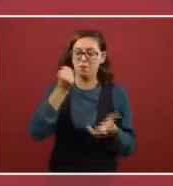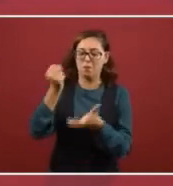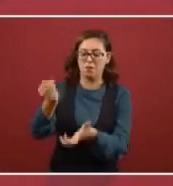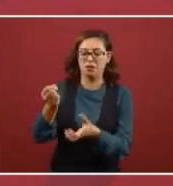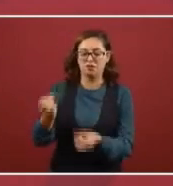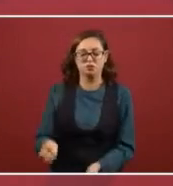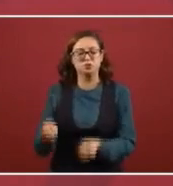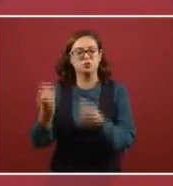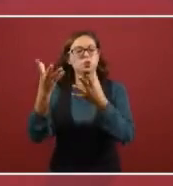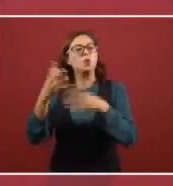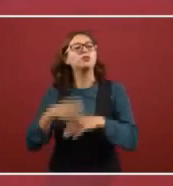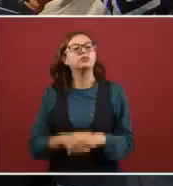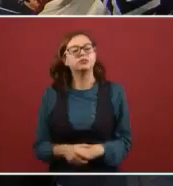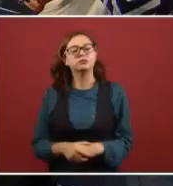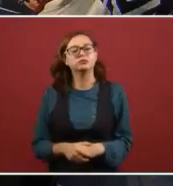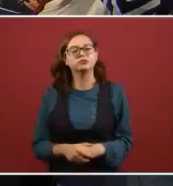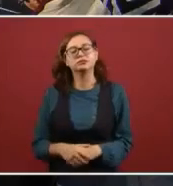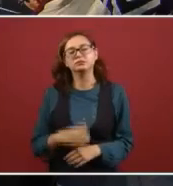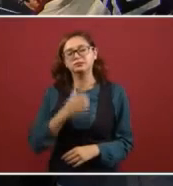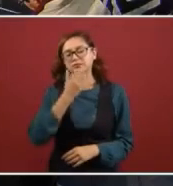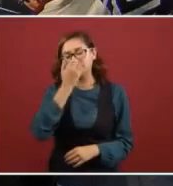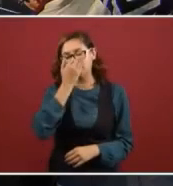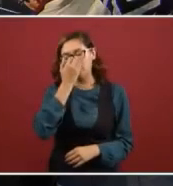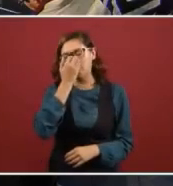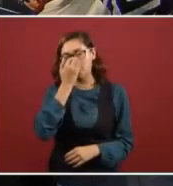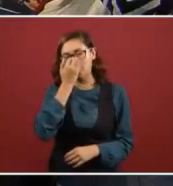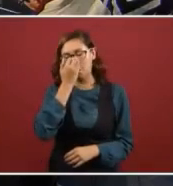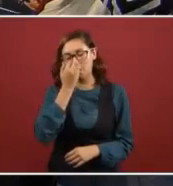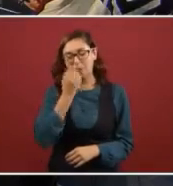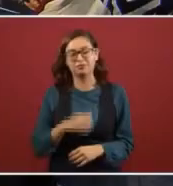en el sexenio. or the 6 years? Y